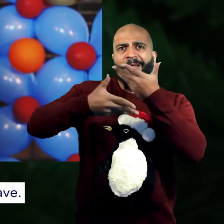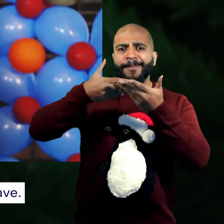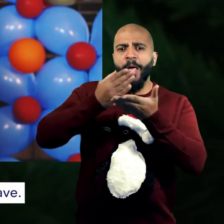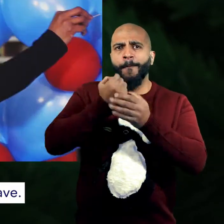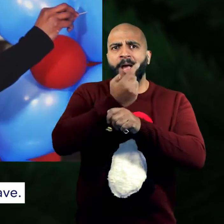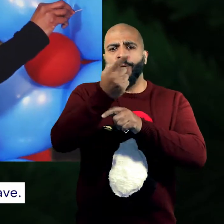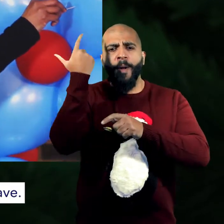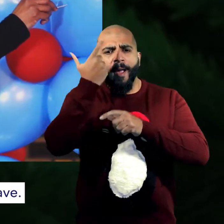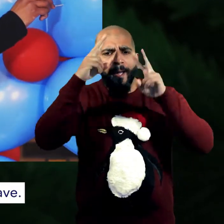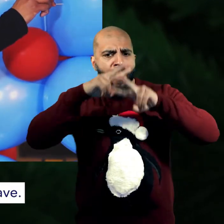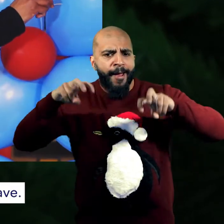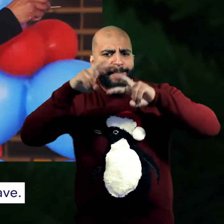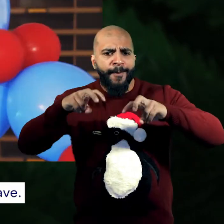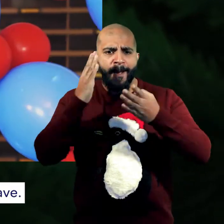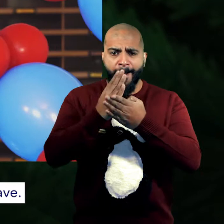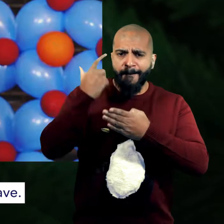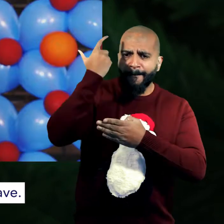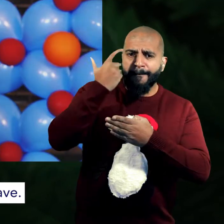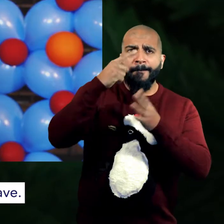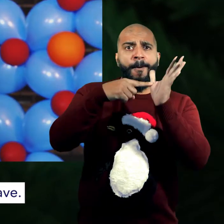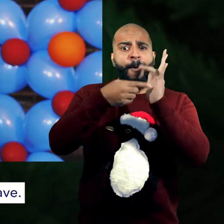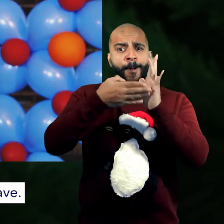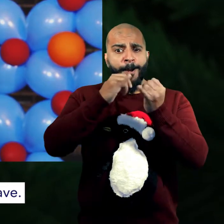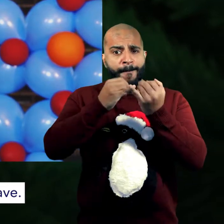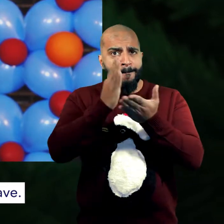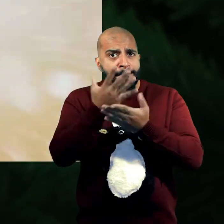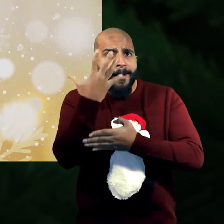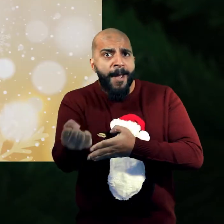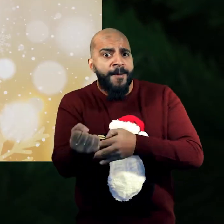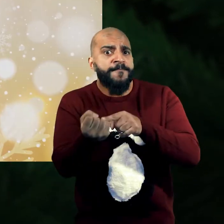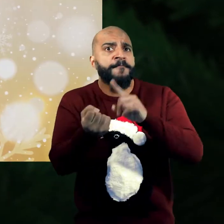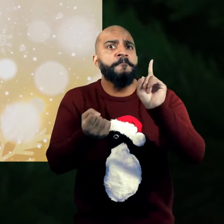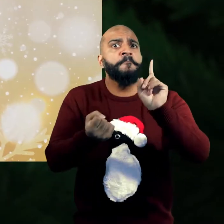the strange and curious influence that atoms have.